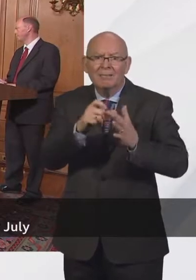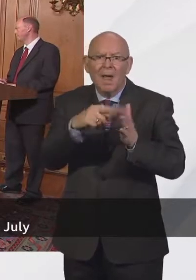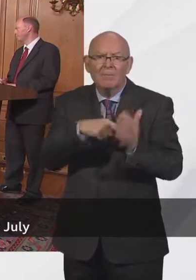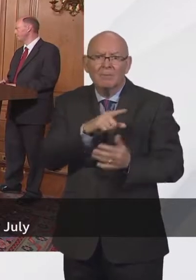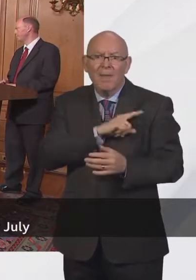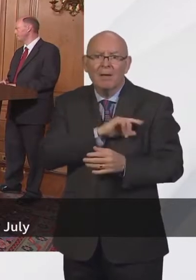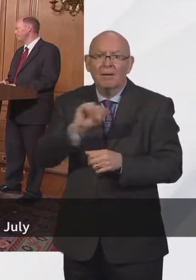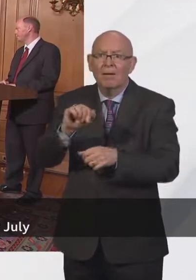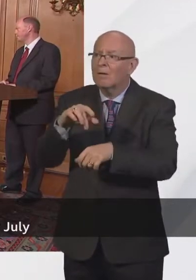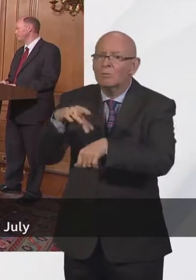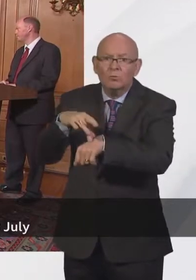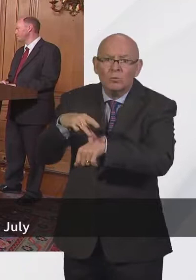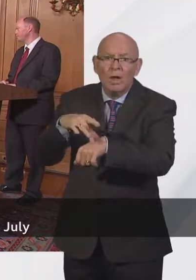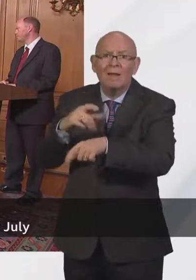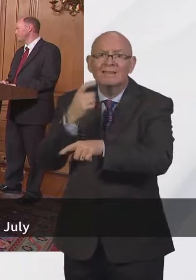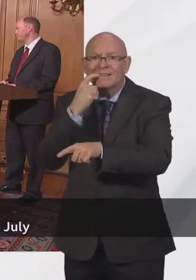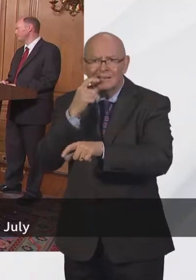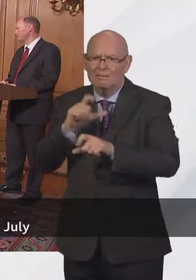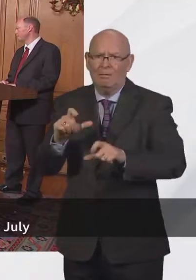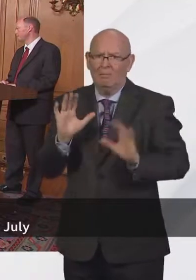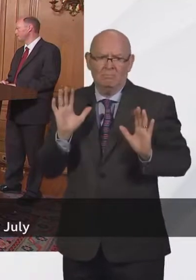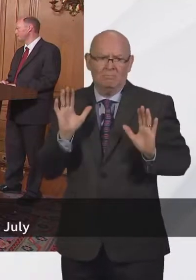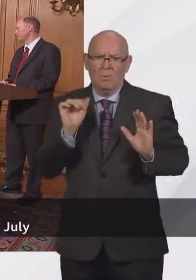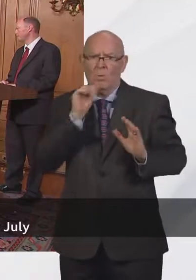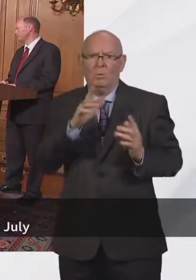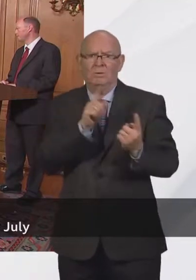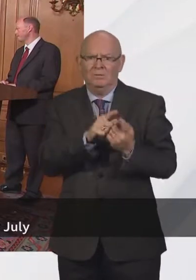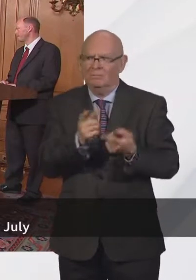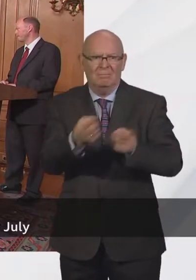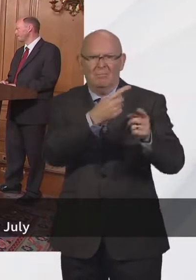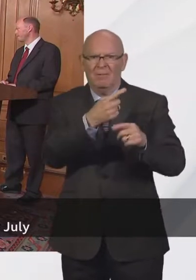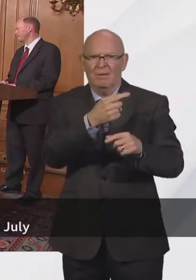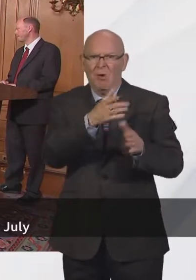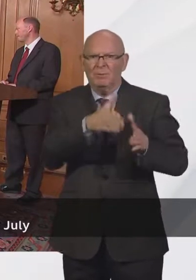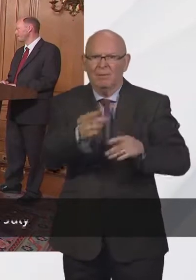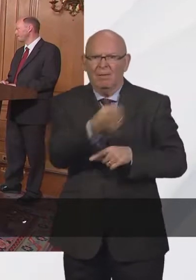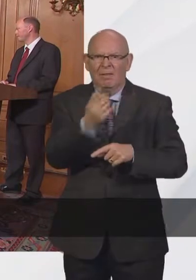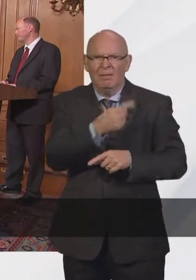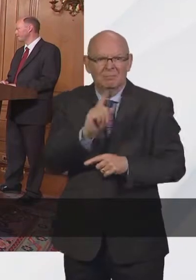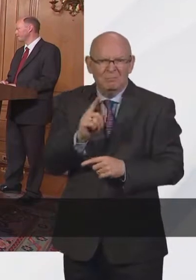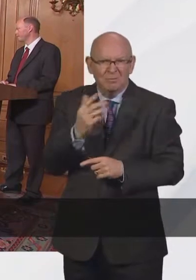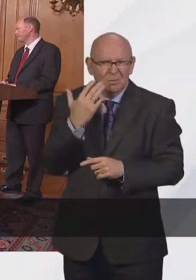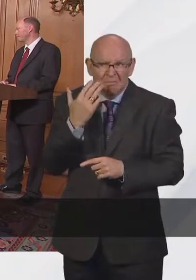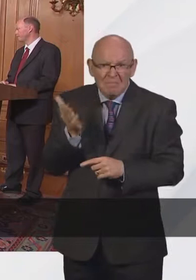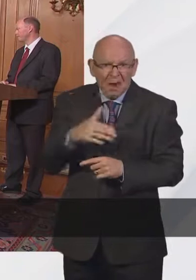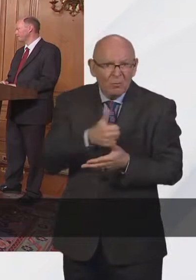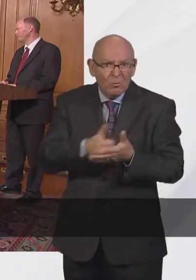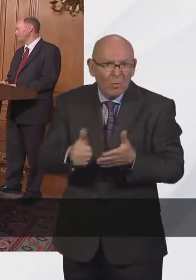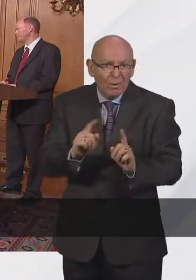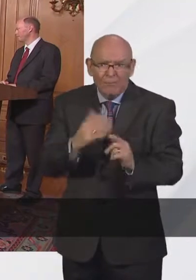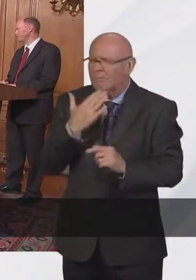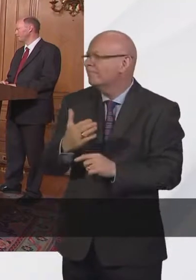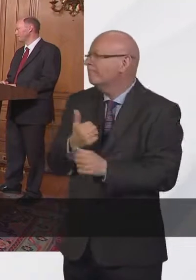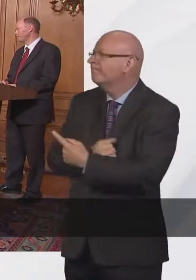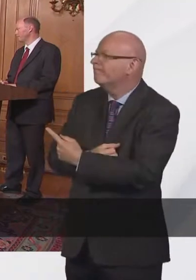Suzanne. As far as I know, we dental care certainly, and primary care, dental care we got back a few